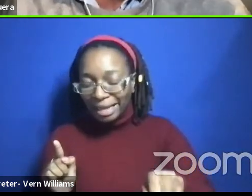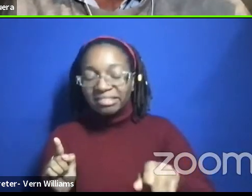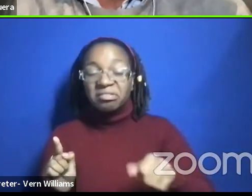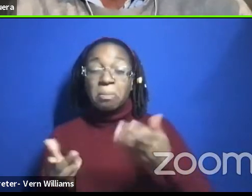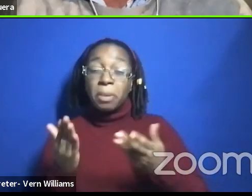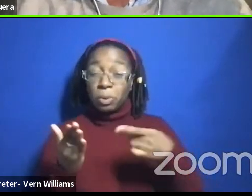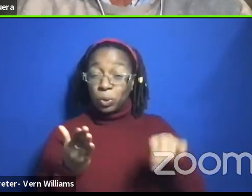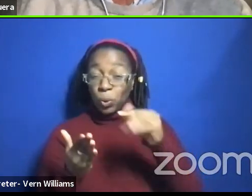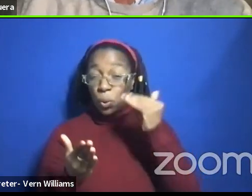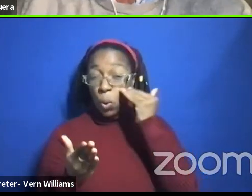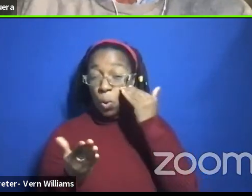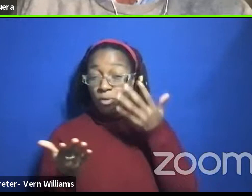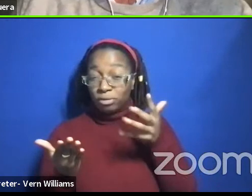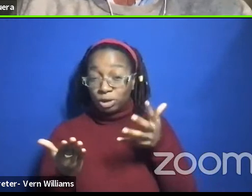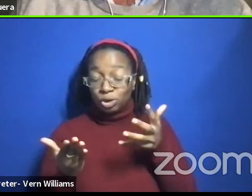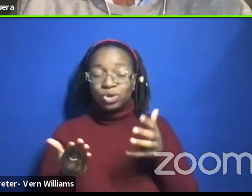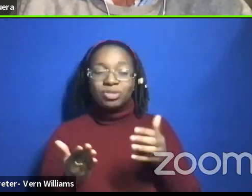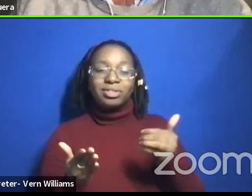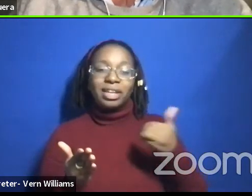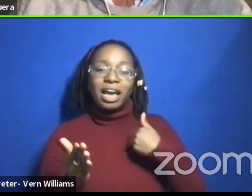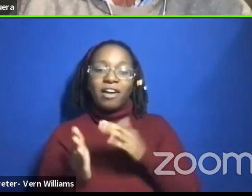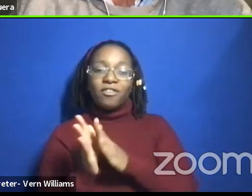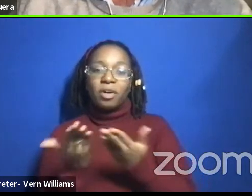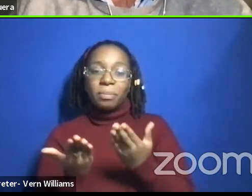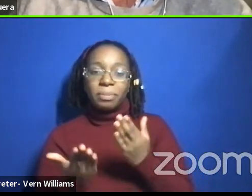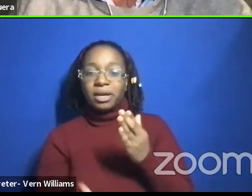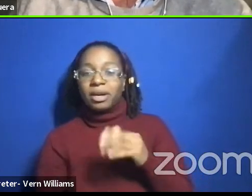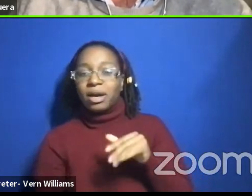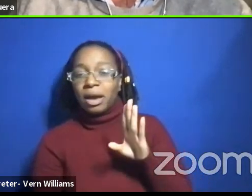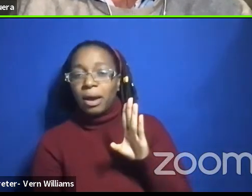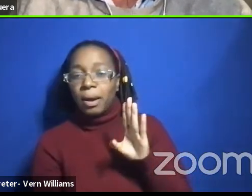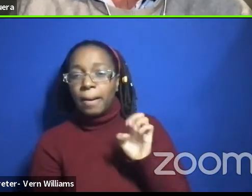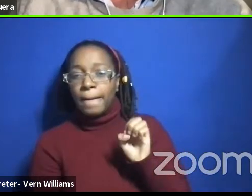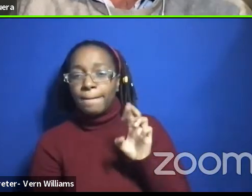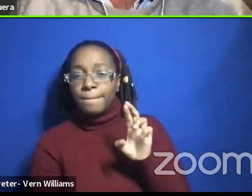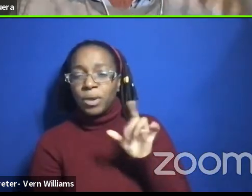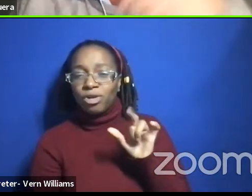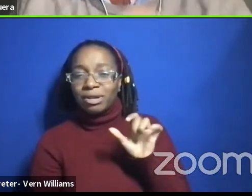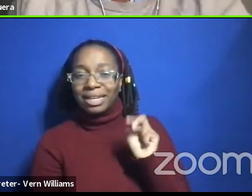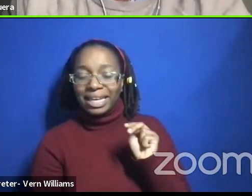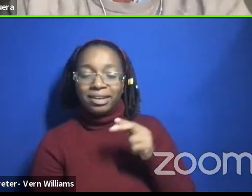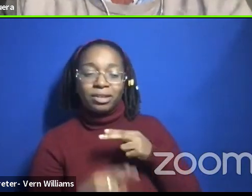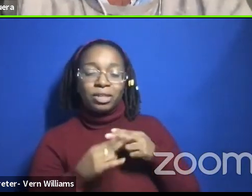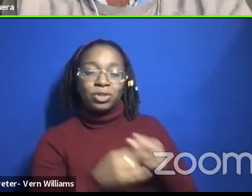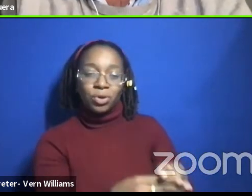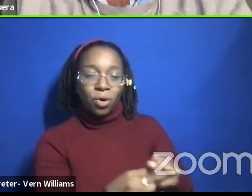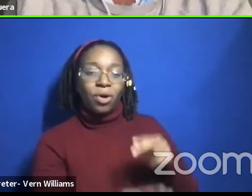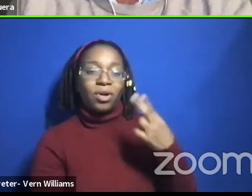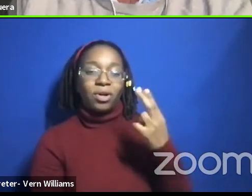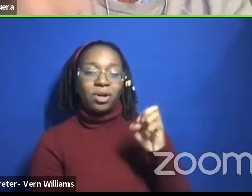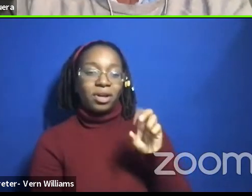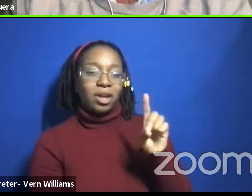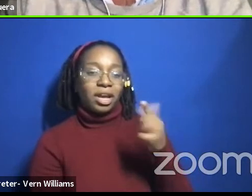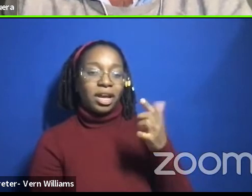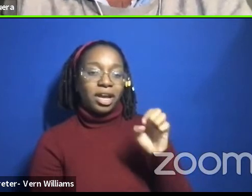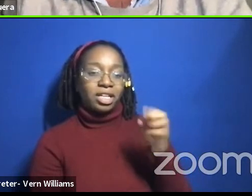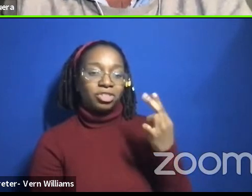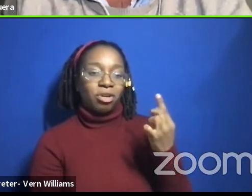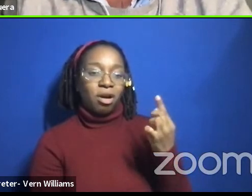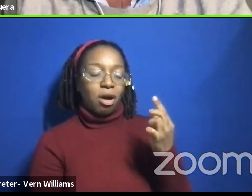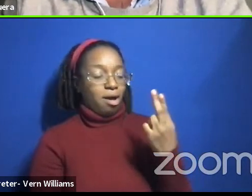might be familiar with. There's a book by Isaiah Berlin called The Hedgehog and the Fox, which goes back to an